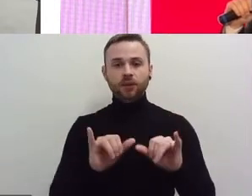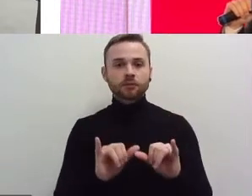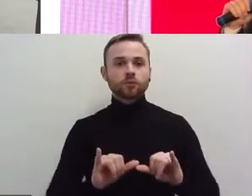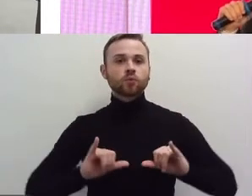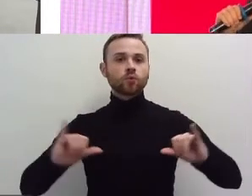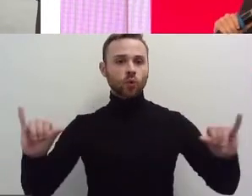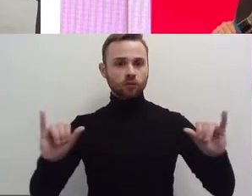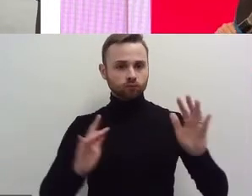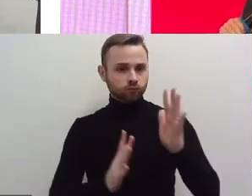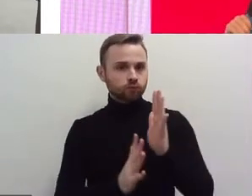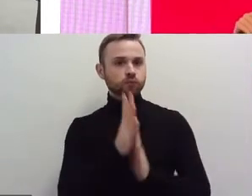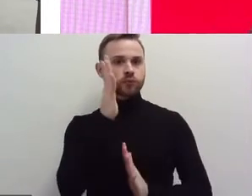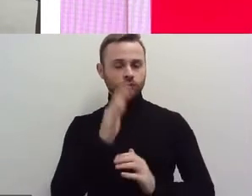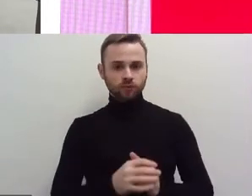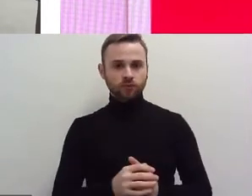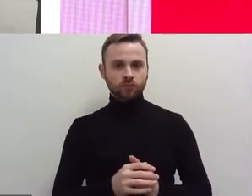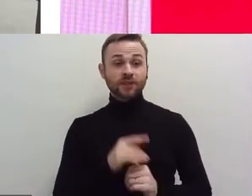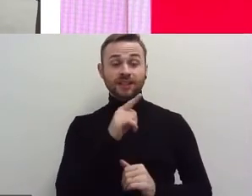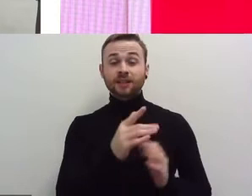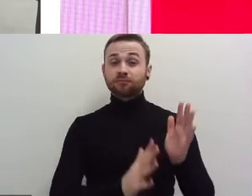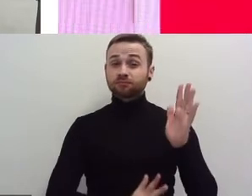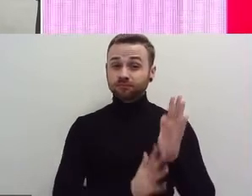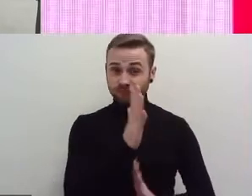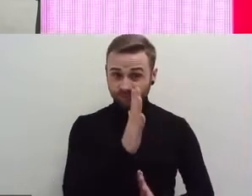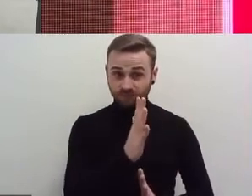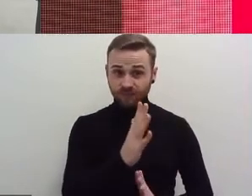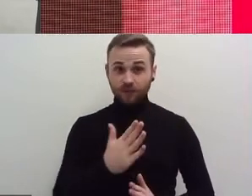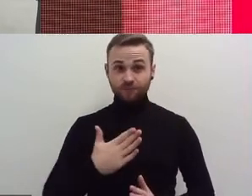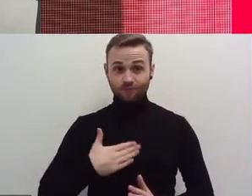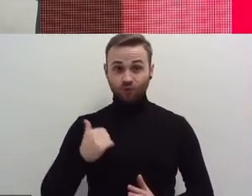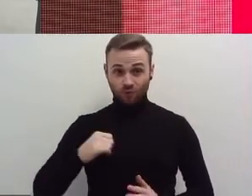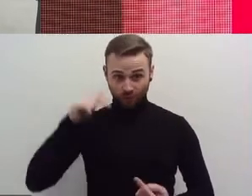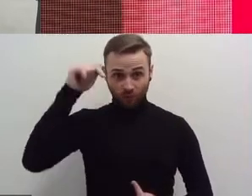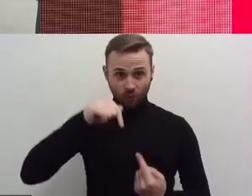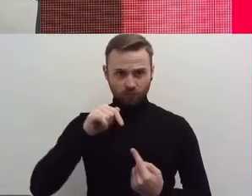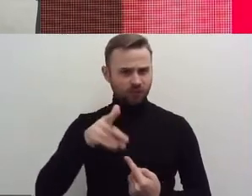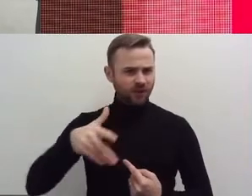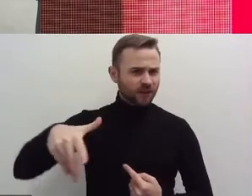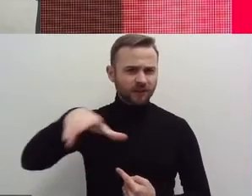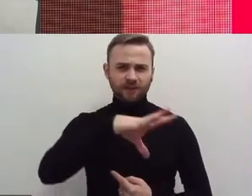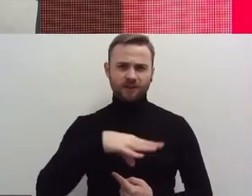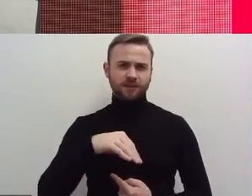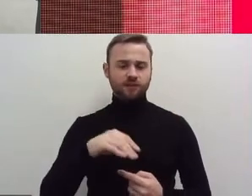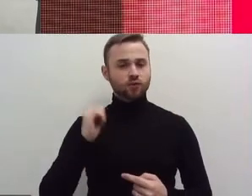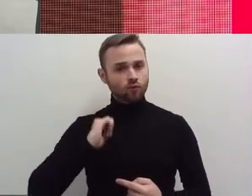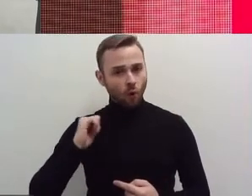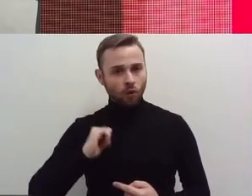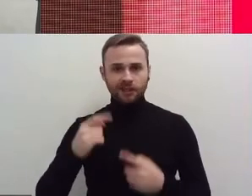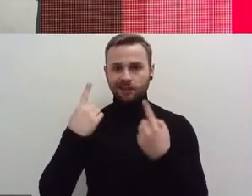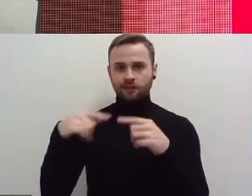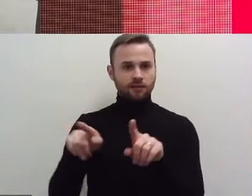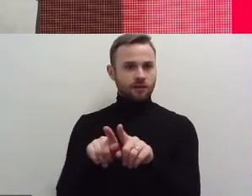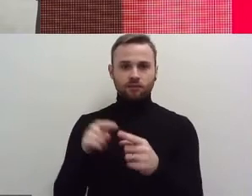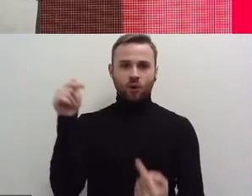the youth to come. Now, in general, staying on and remaining on this topic, I would like to ask